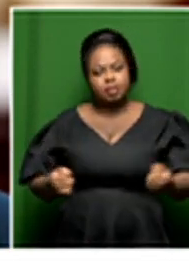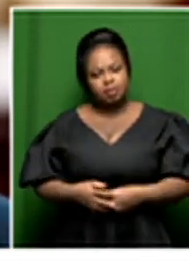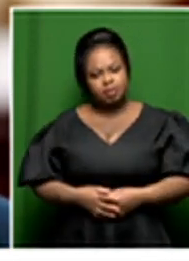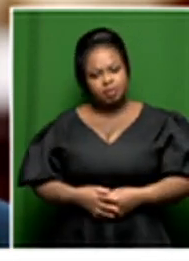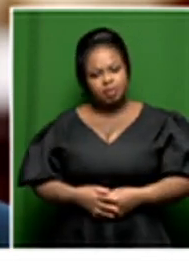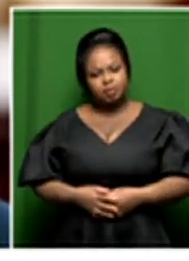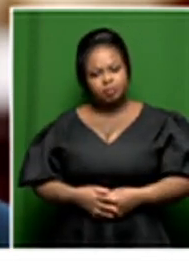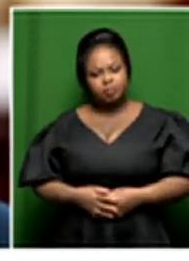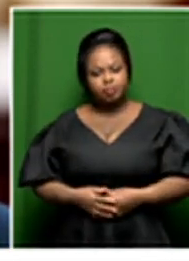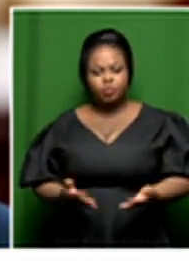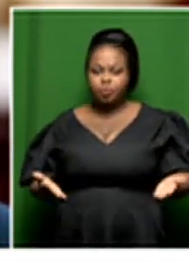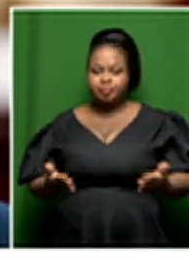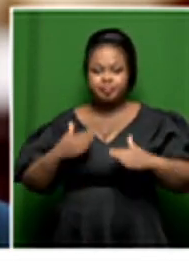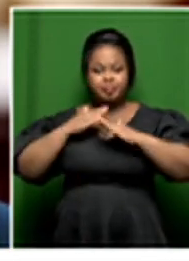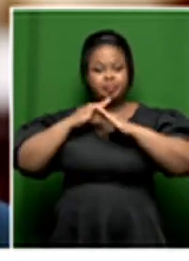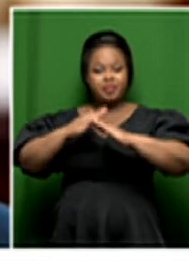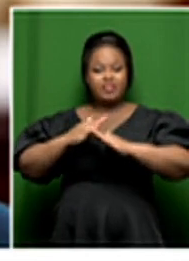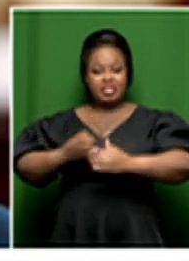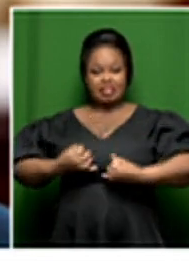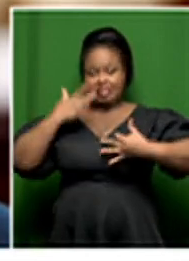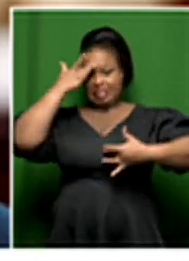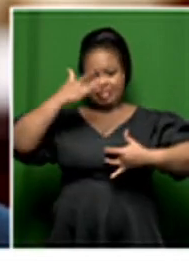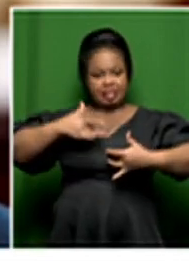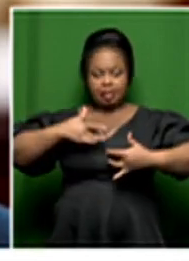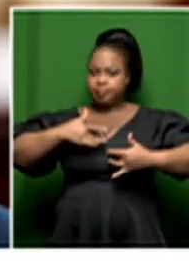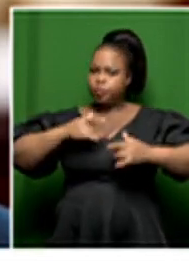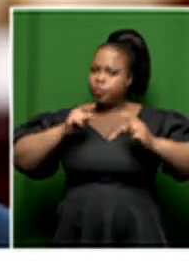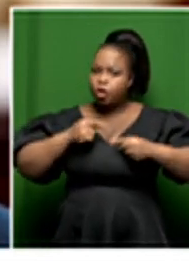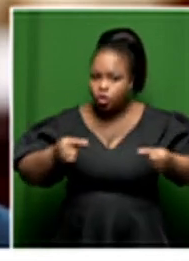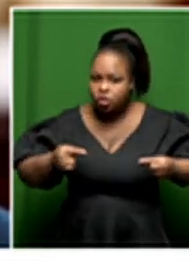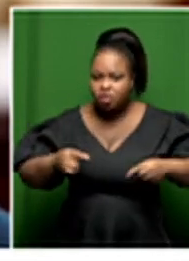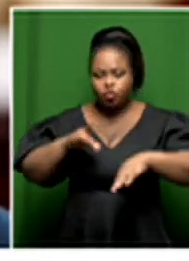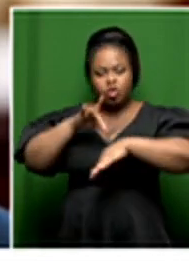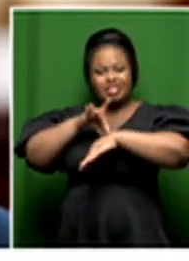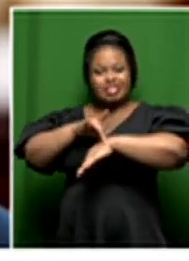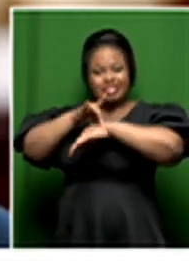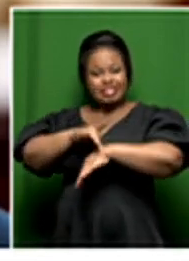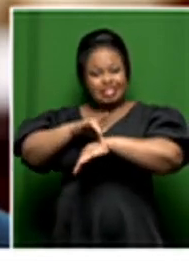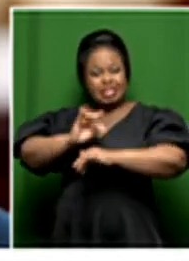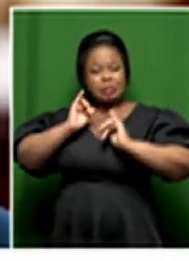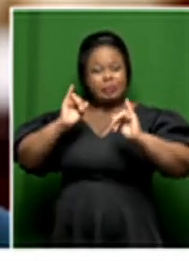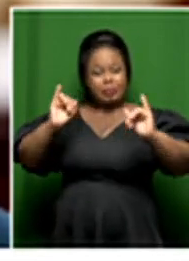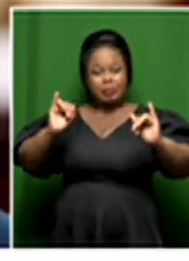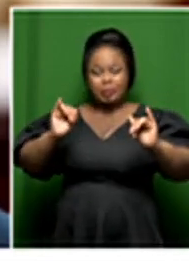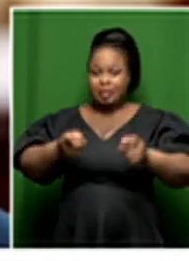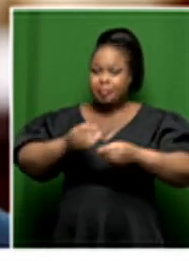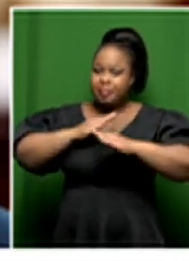We cannot prevent infection. We cannot prevent severe disease. We cannot prevent